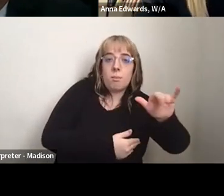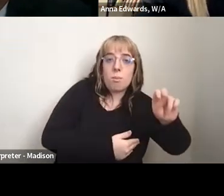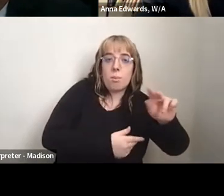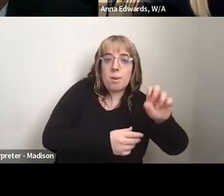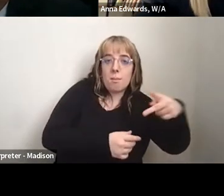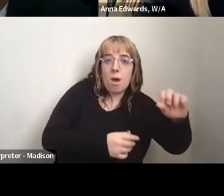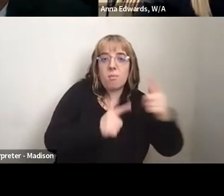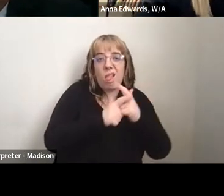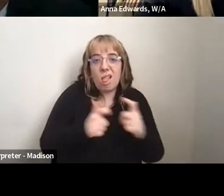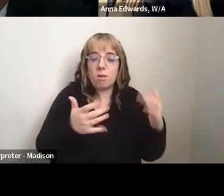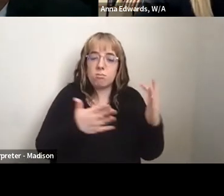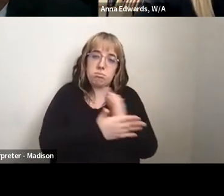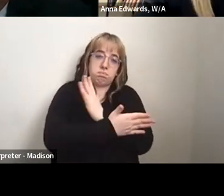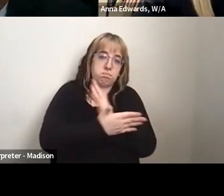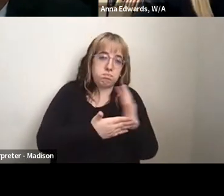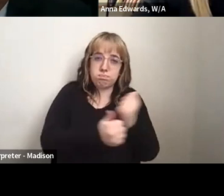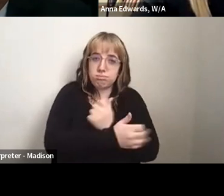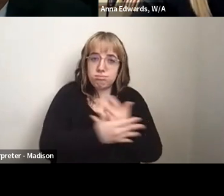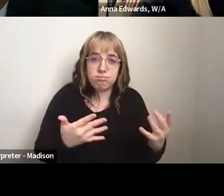to build and to